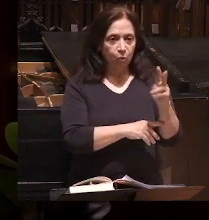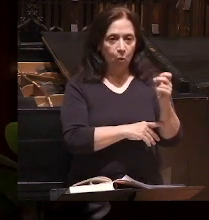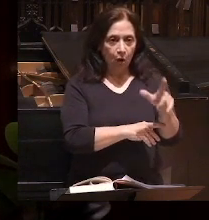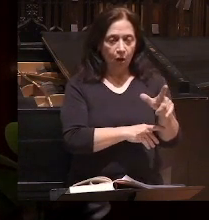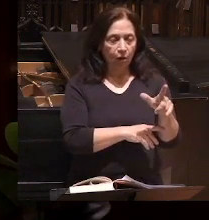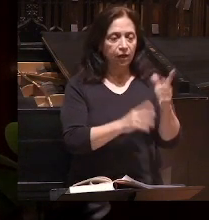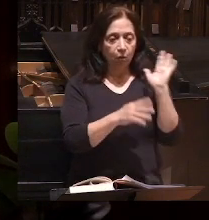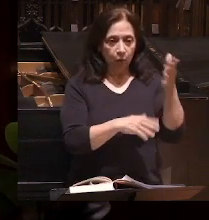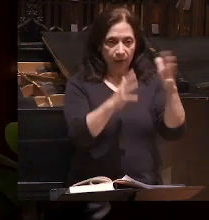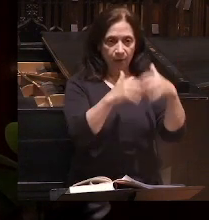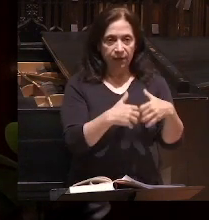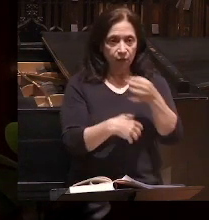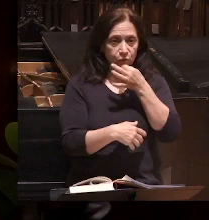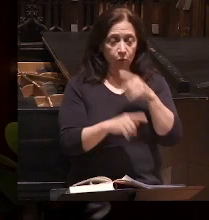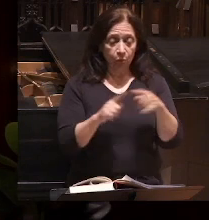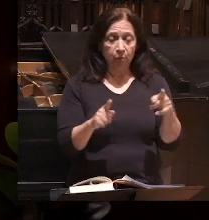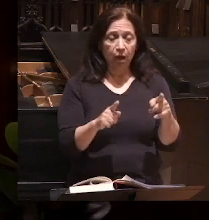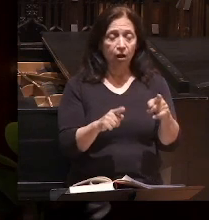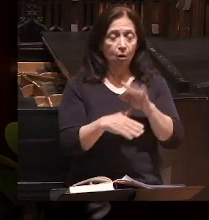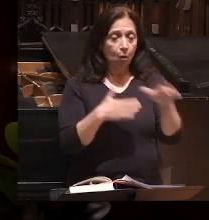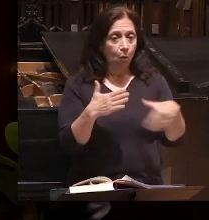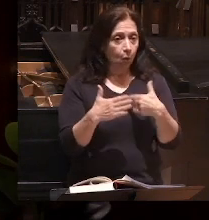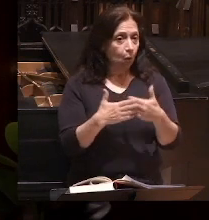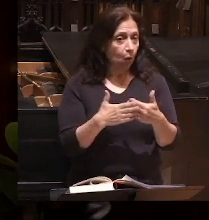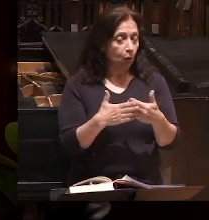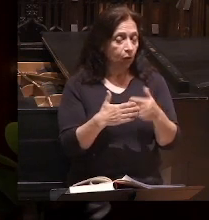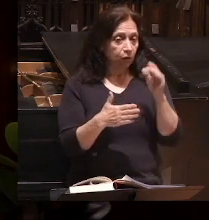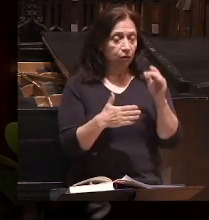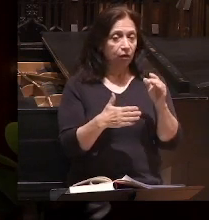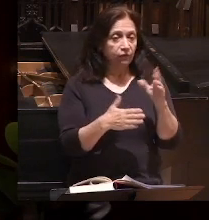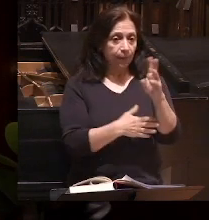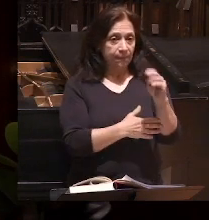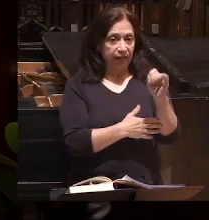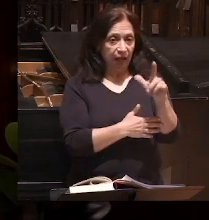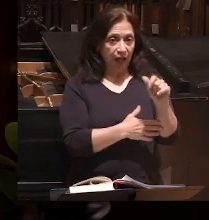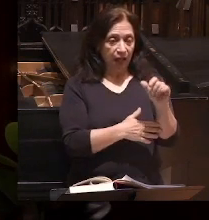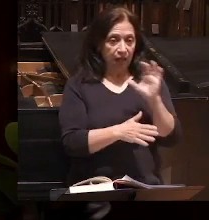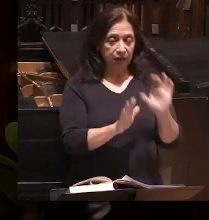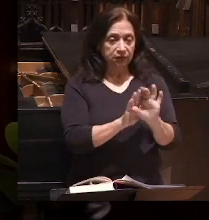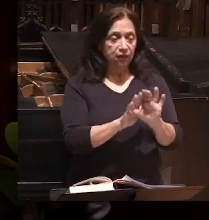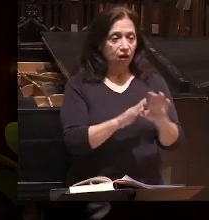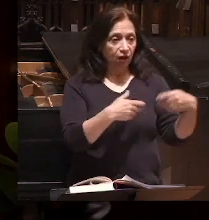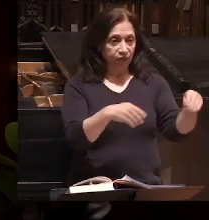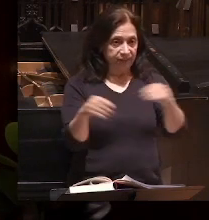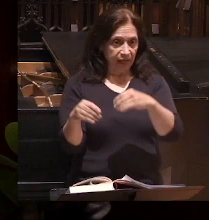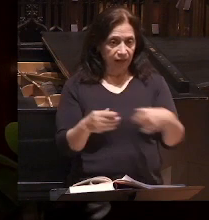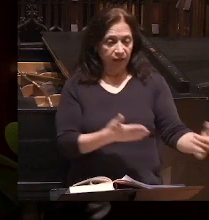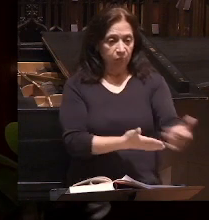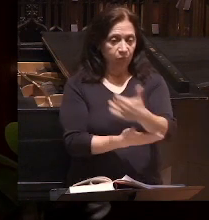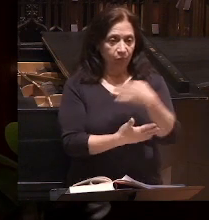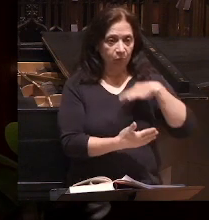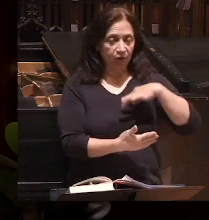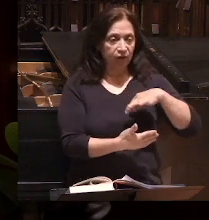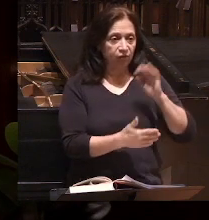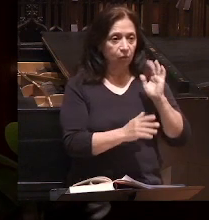soon. However, all of those are for sale. And all the proceeds from that will go to